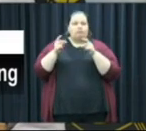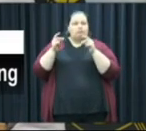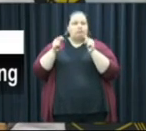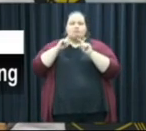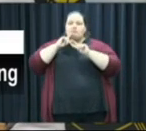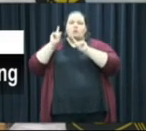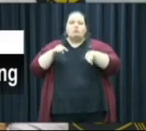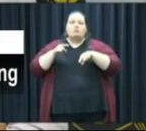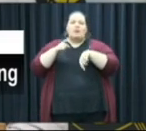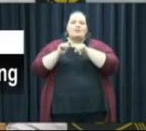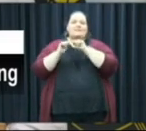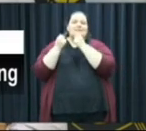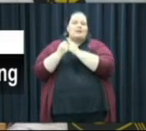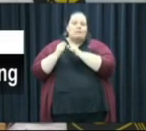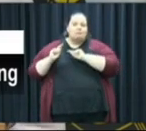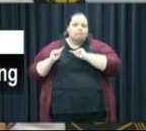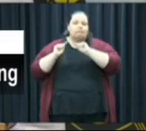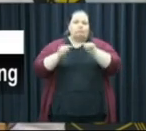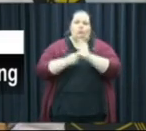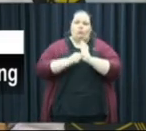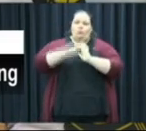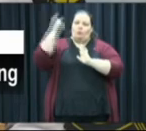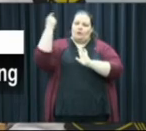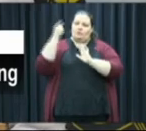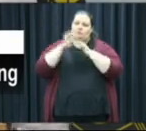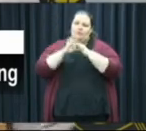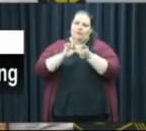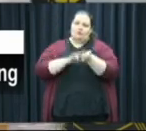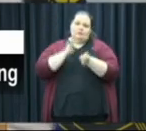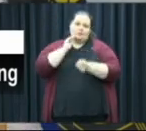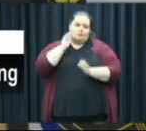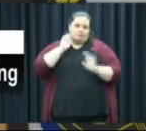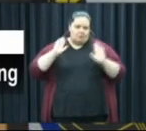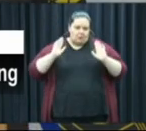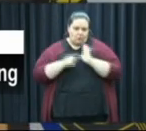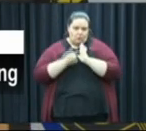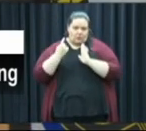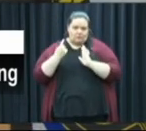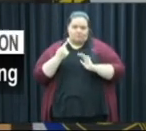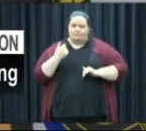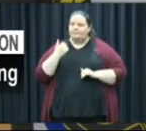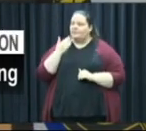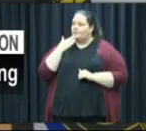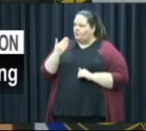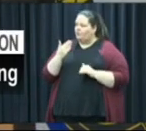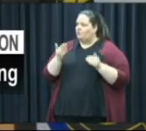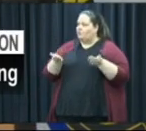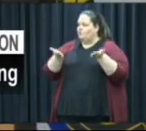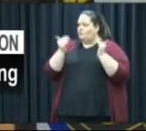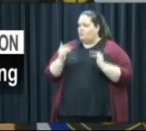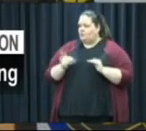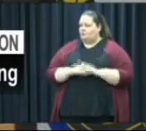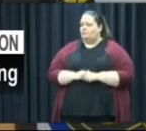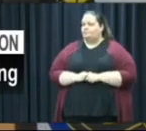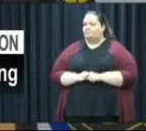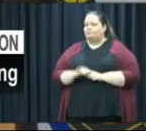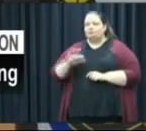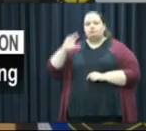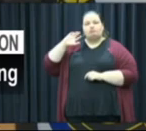been deployed thus far. Thank you, Andrew, sorry. Michel Corriveau,